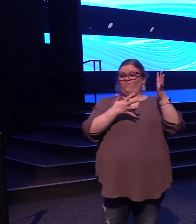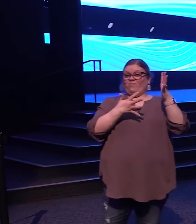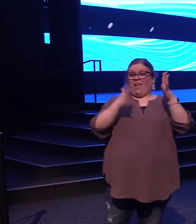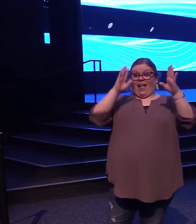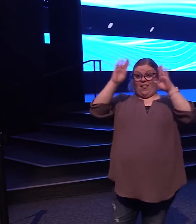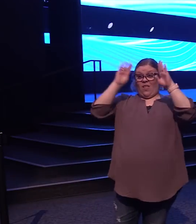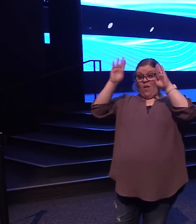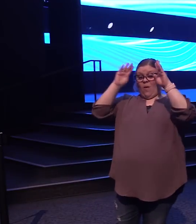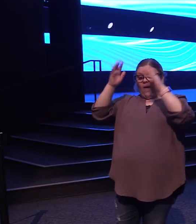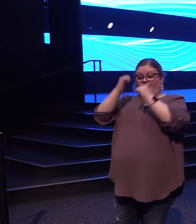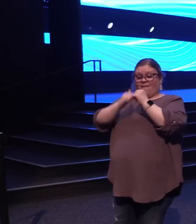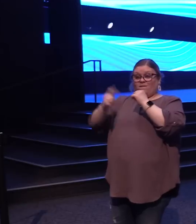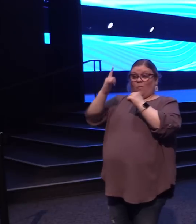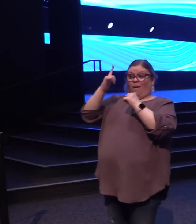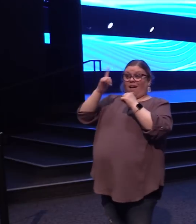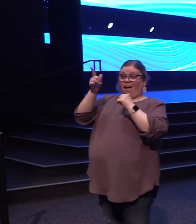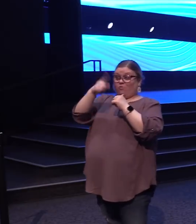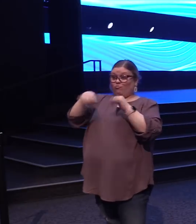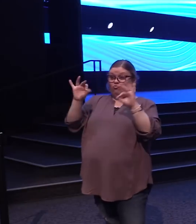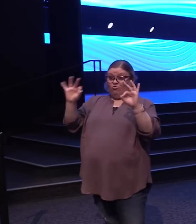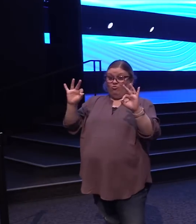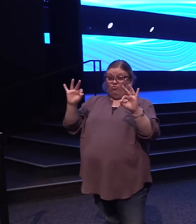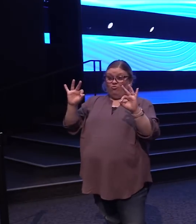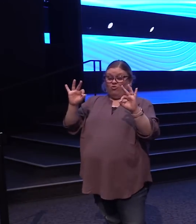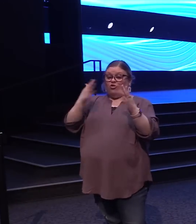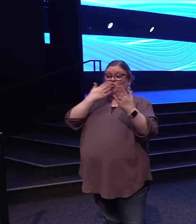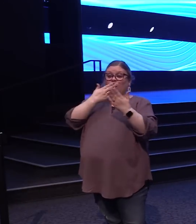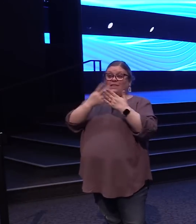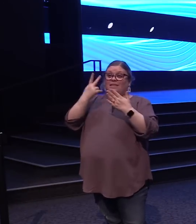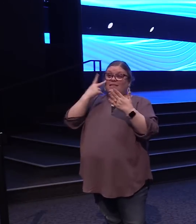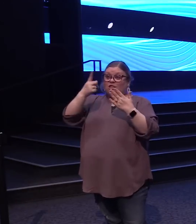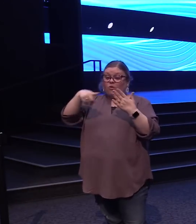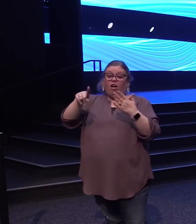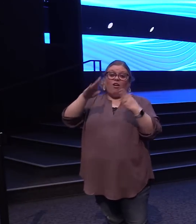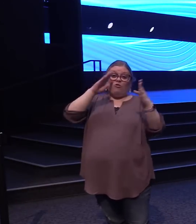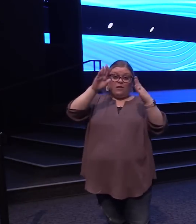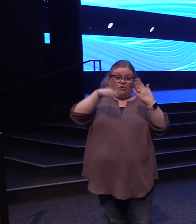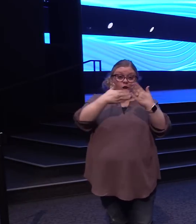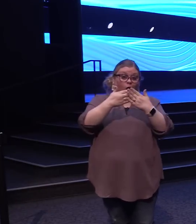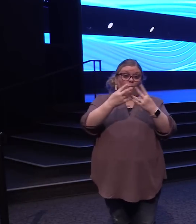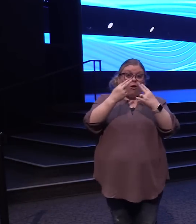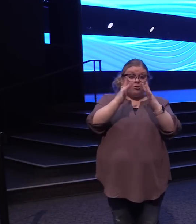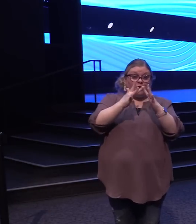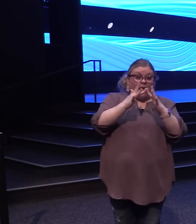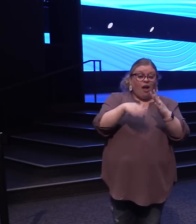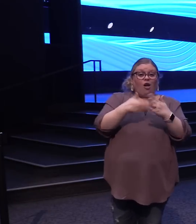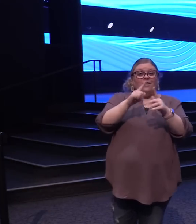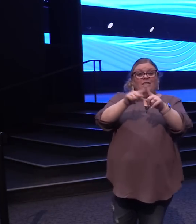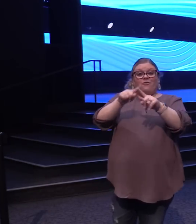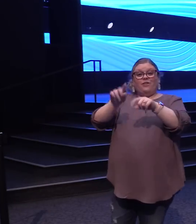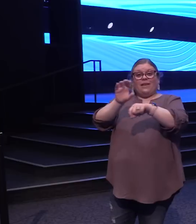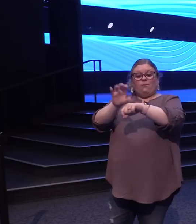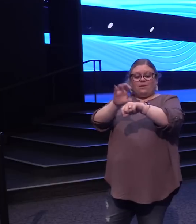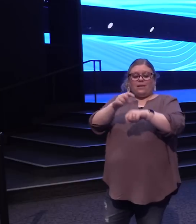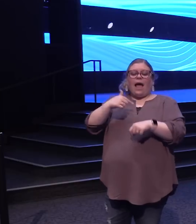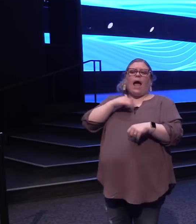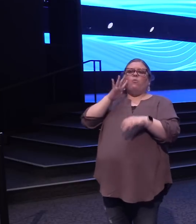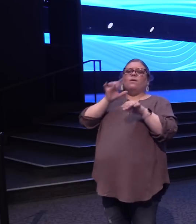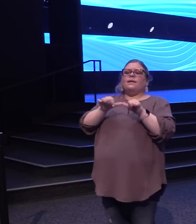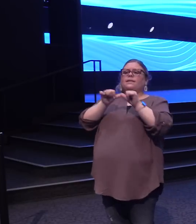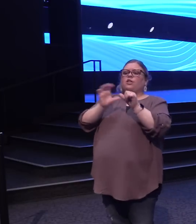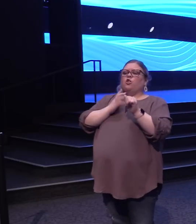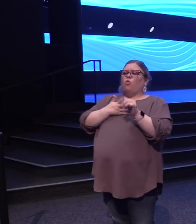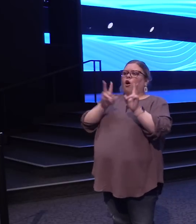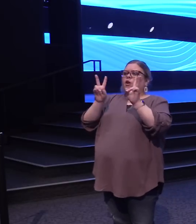Hey everyone, how are you? Greetings to all the campuses and everyone online. I'll be continuing our